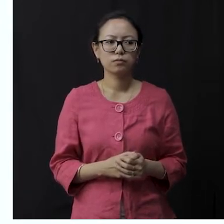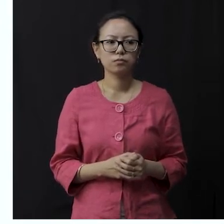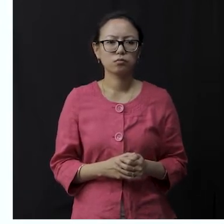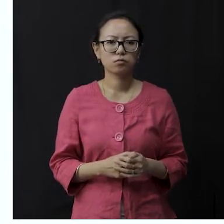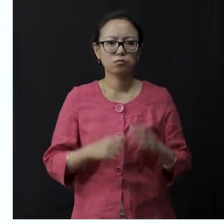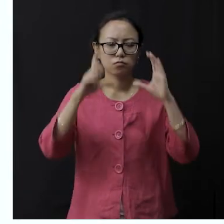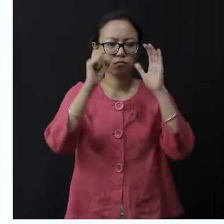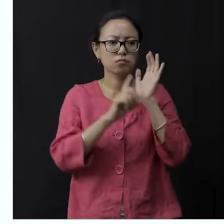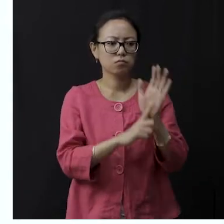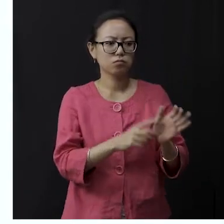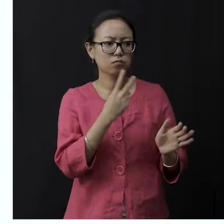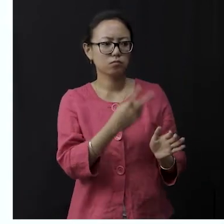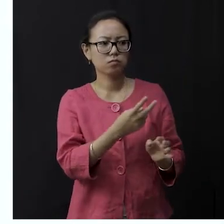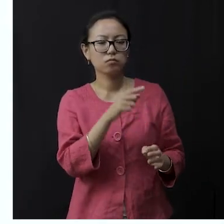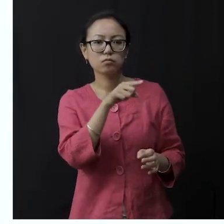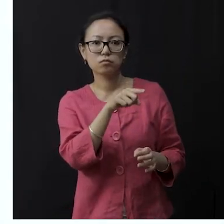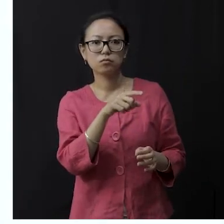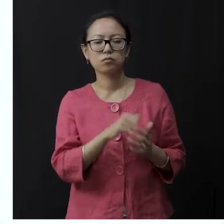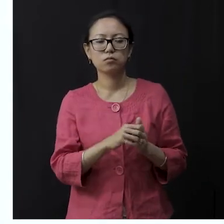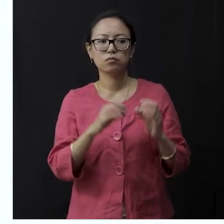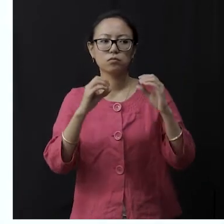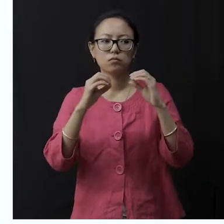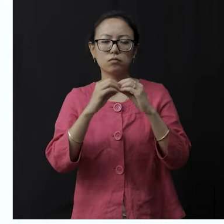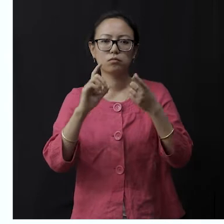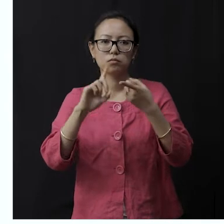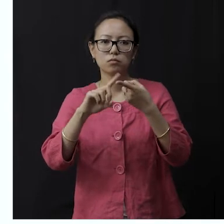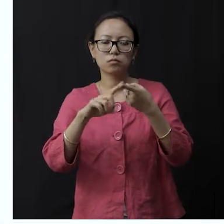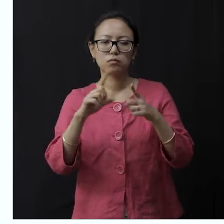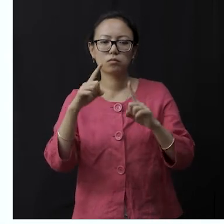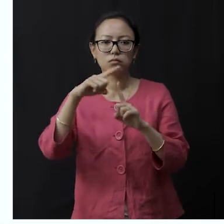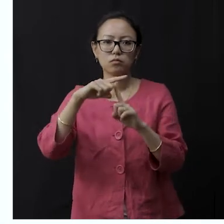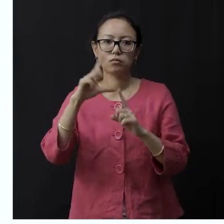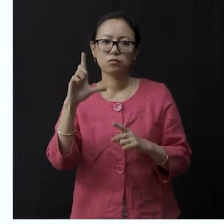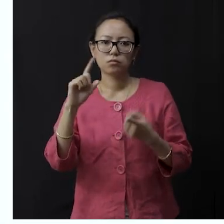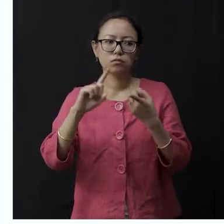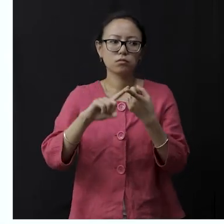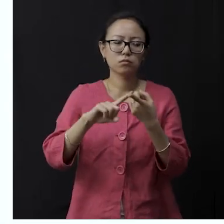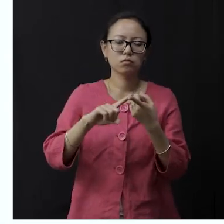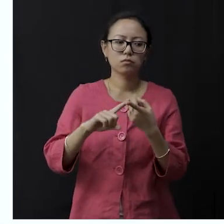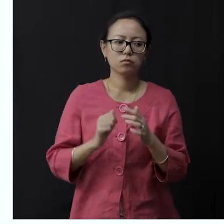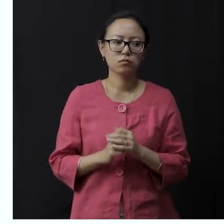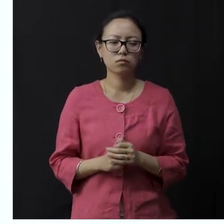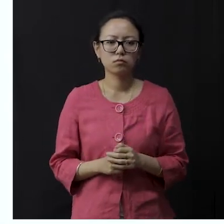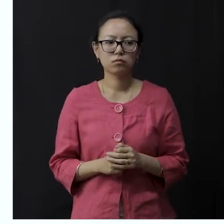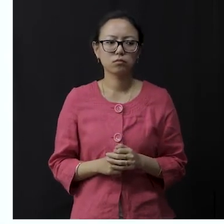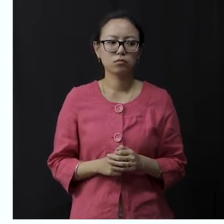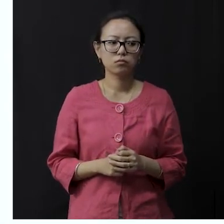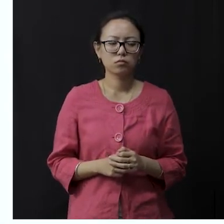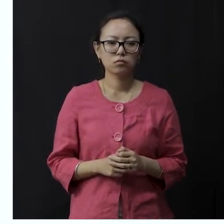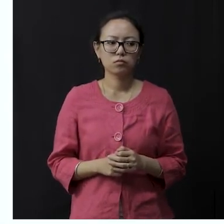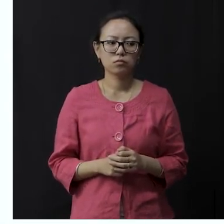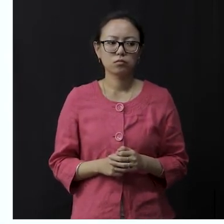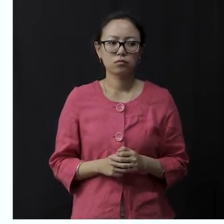right? Sometimes they come flying to our rooftop. This is a picture of a beetle, okay? It is an insect. A